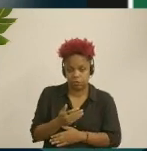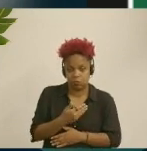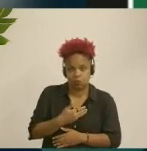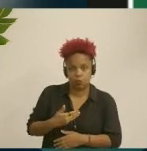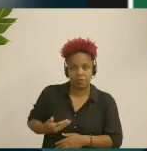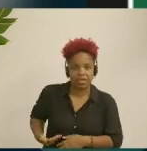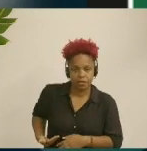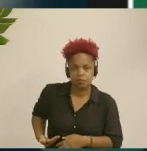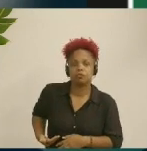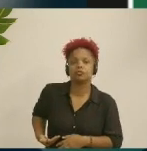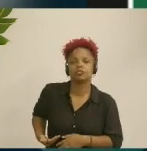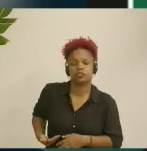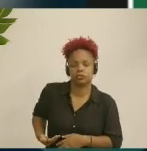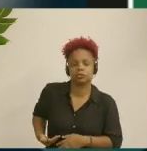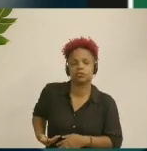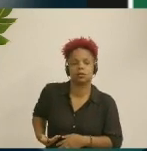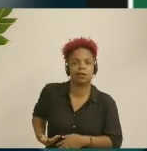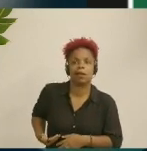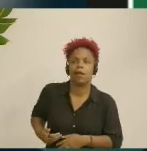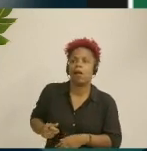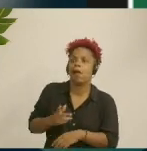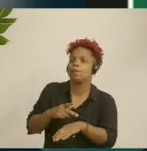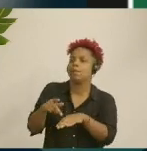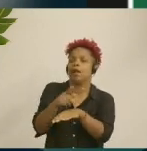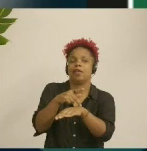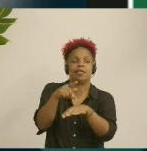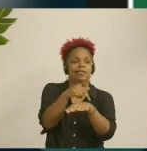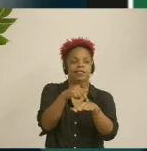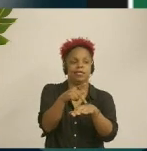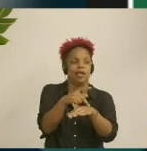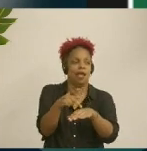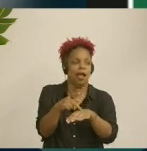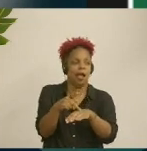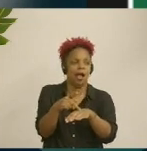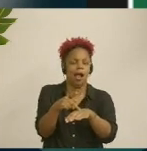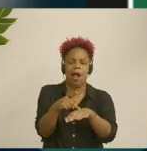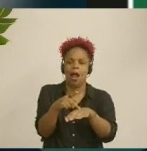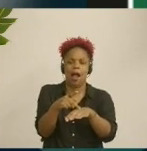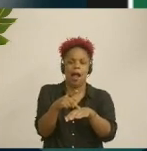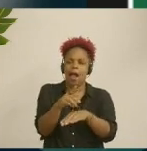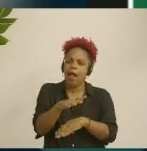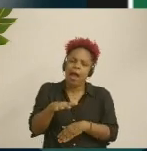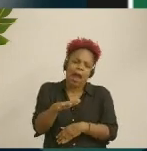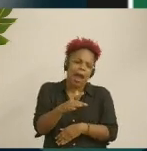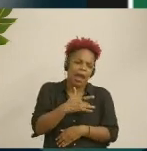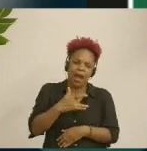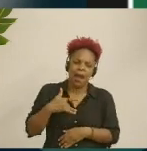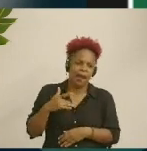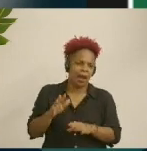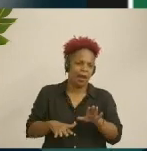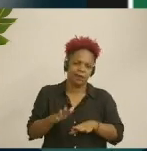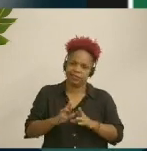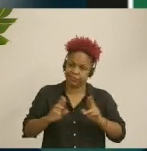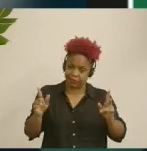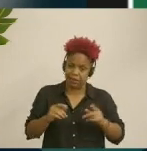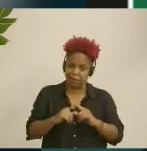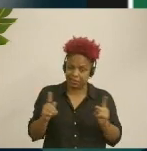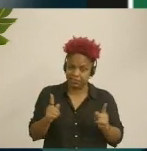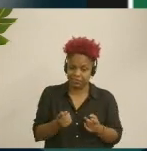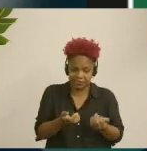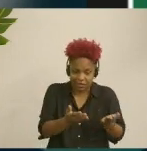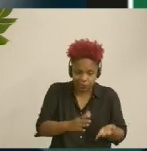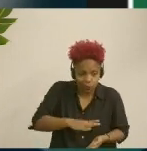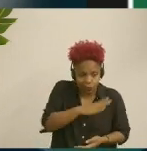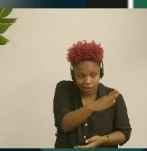only on health, but also how to use evidence in their policy decisions. And I will have two questions, and the